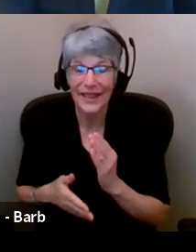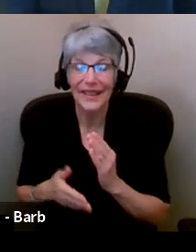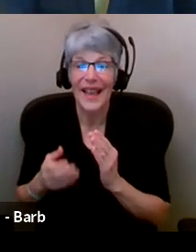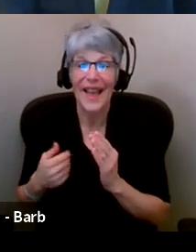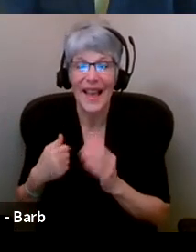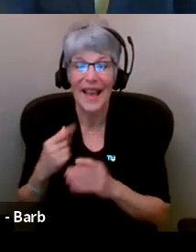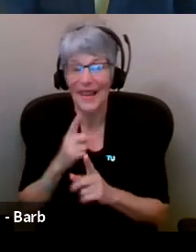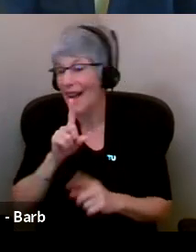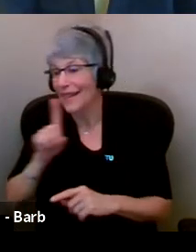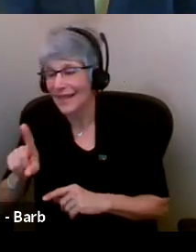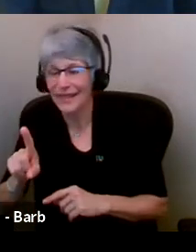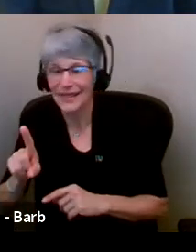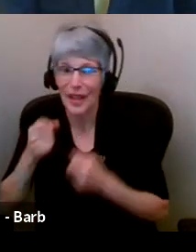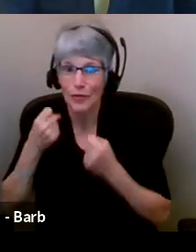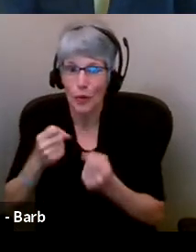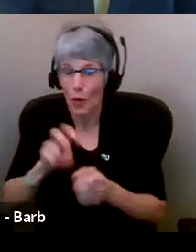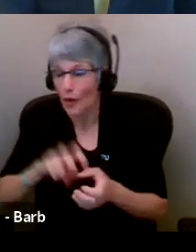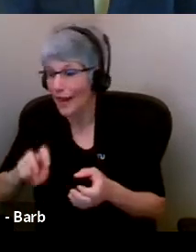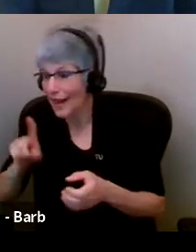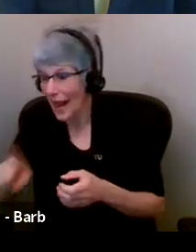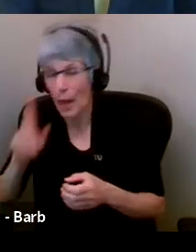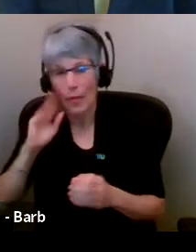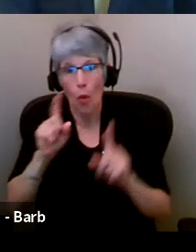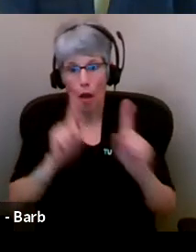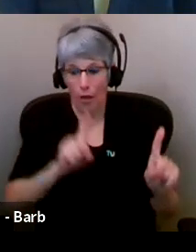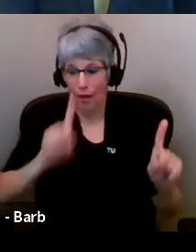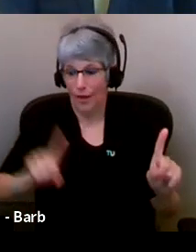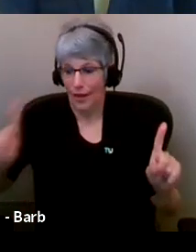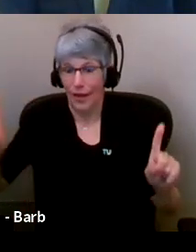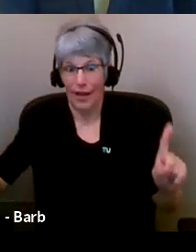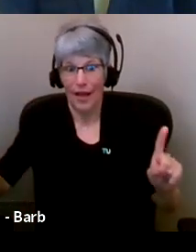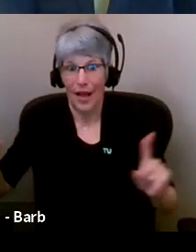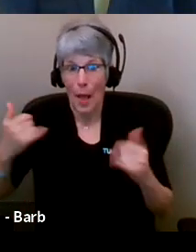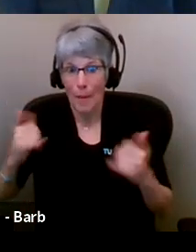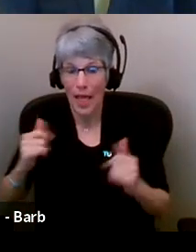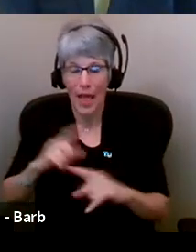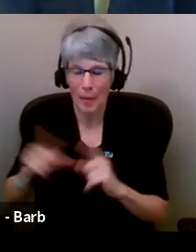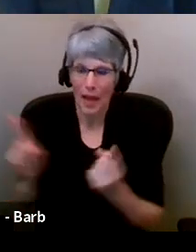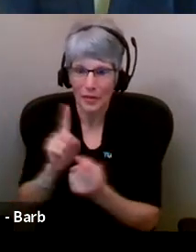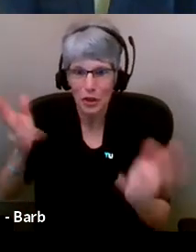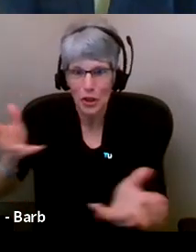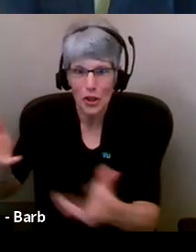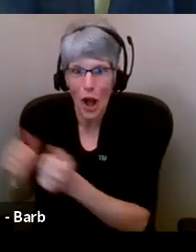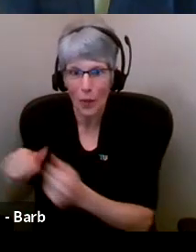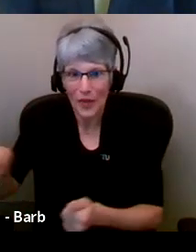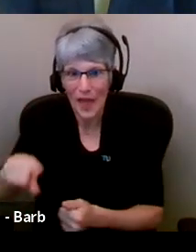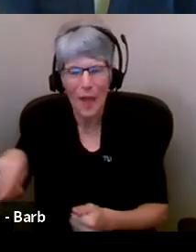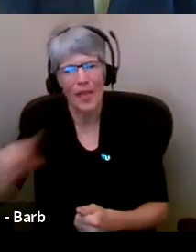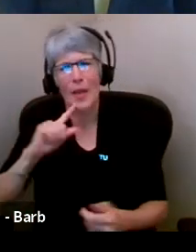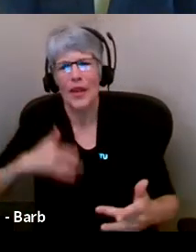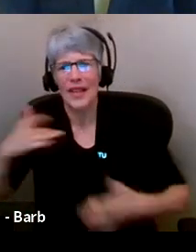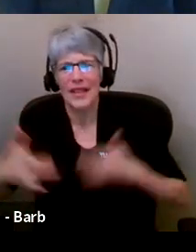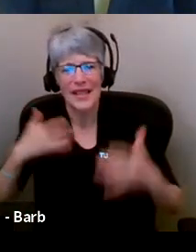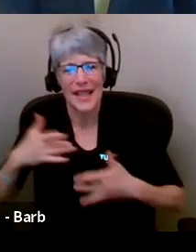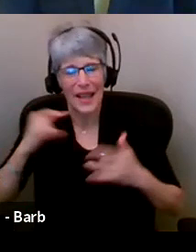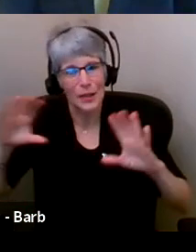out, and they were all, you know, socially distanced playing, but I had a chance to be able to talk to them all. And they were so excited to be with each other,